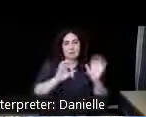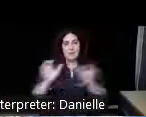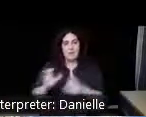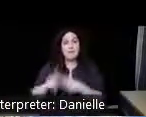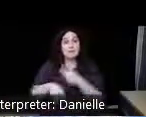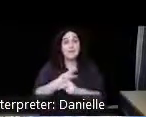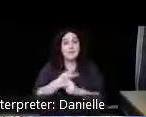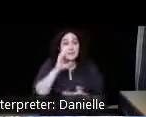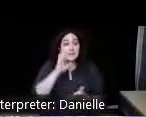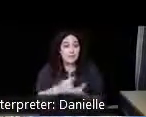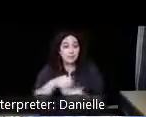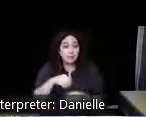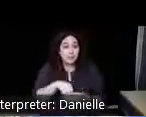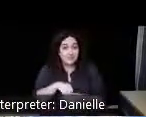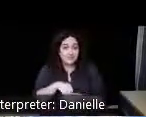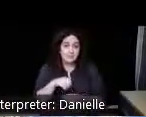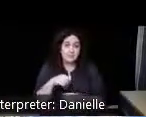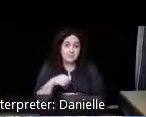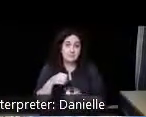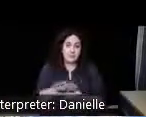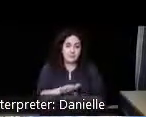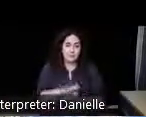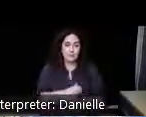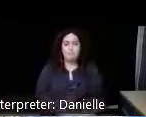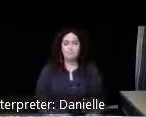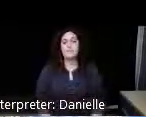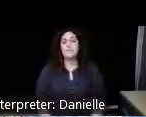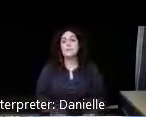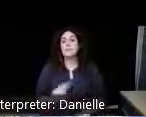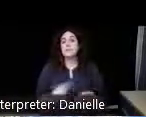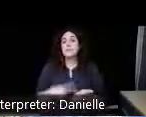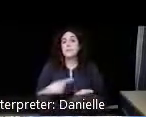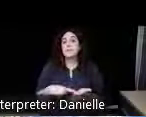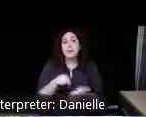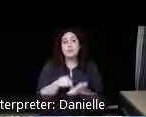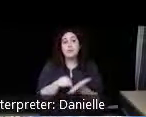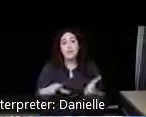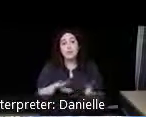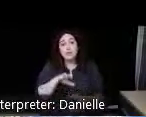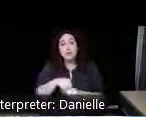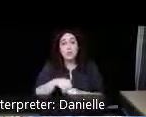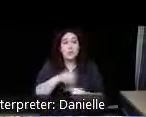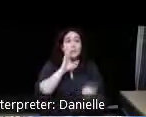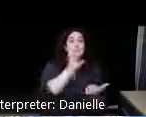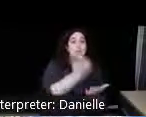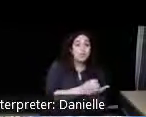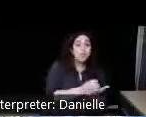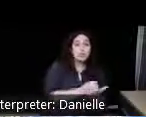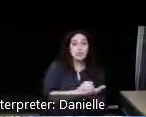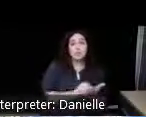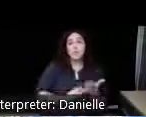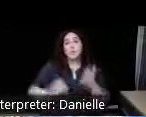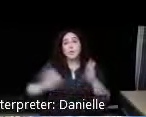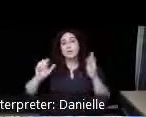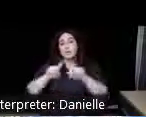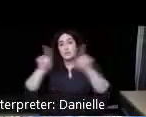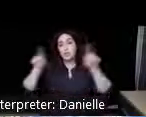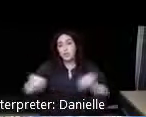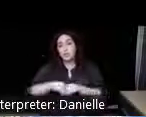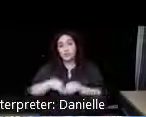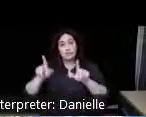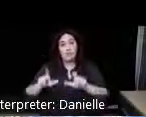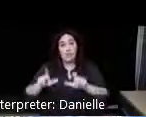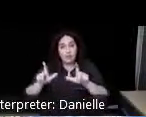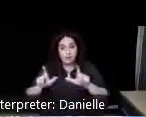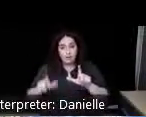sometimes authors include photographic images of objects or scenes or screenshots. We also found that for each of those